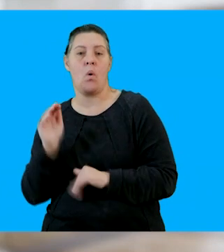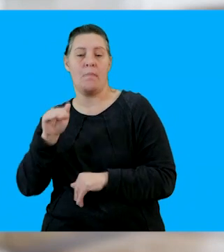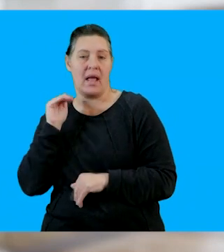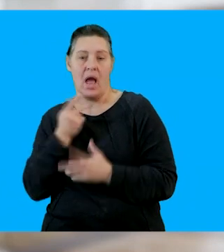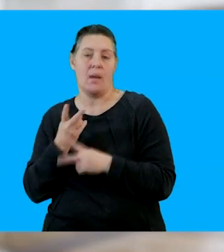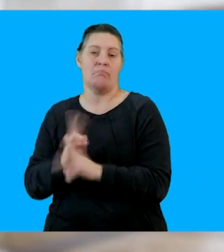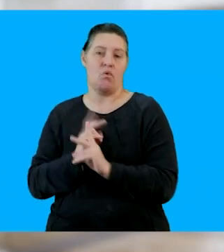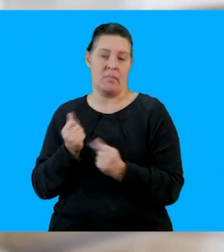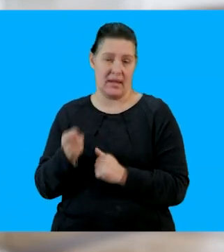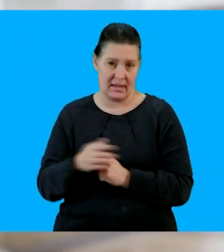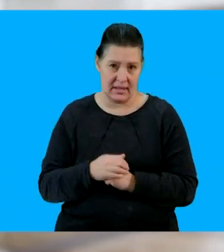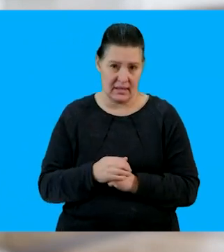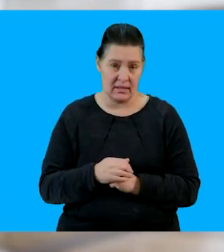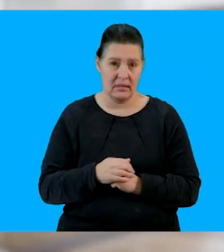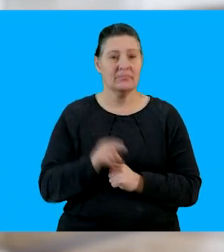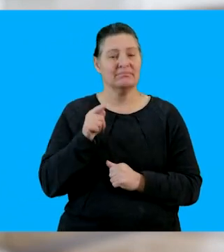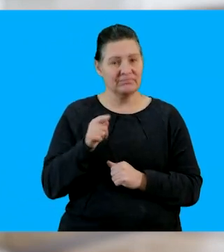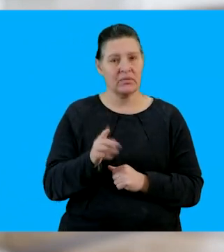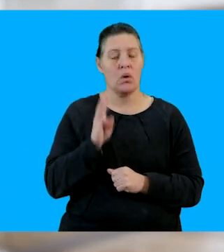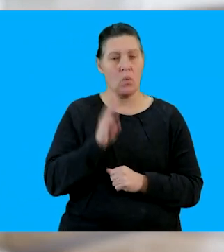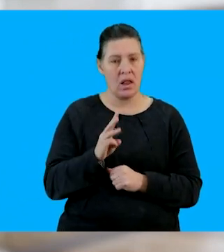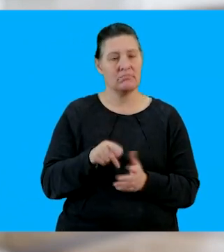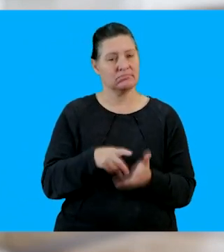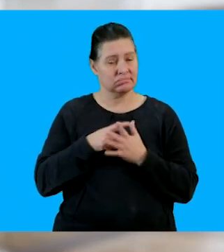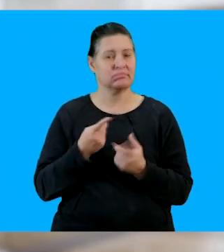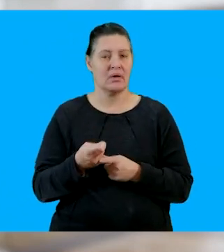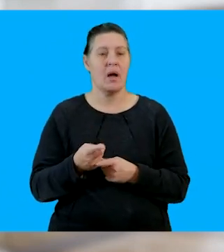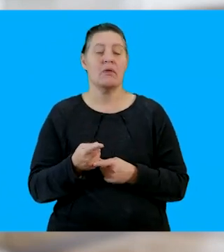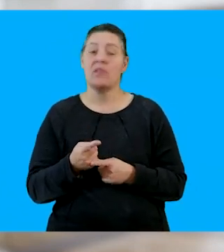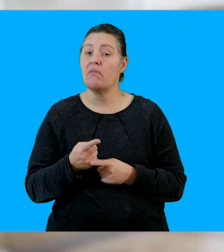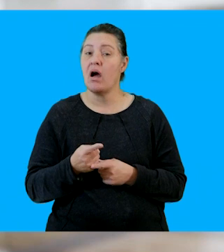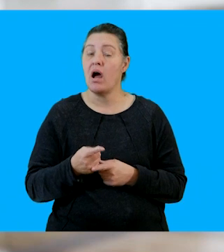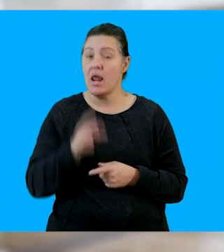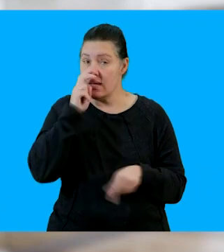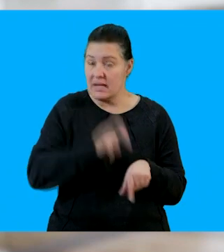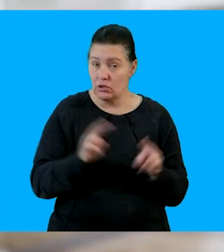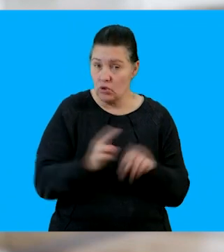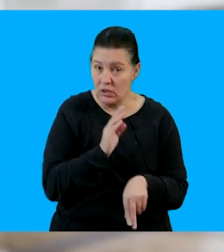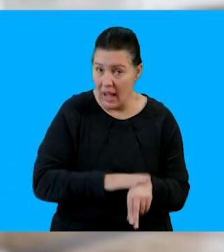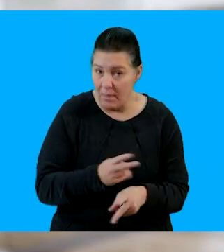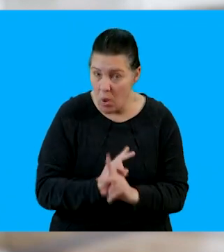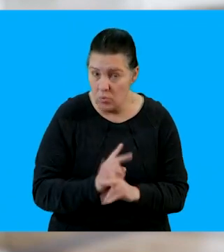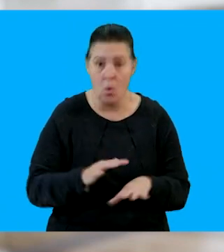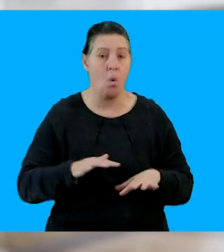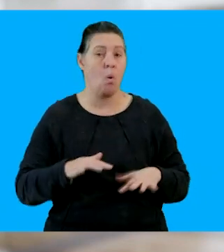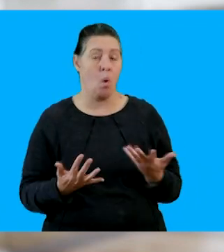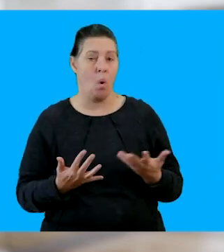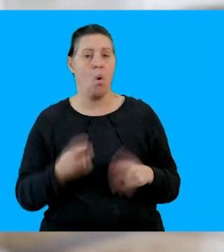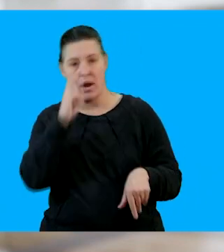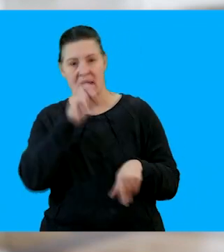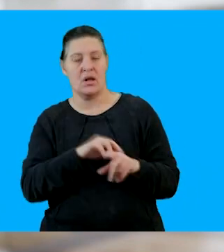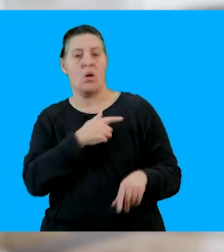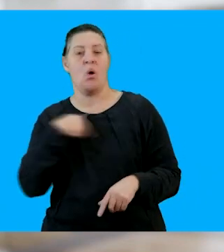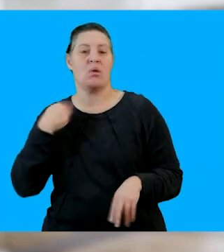bank and borrow money. And these are going to be determined actually by if they need short-term loan or they are going to need